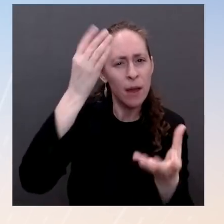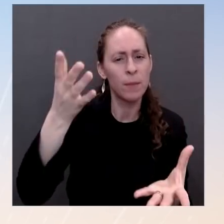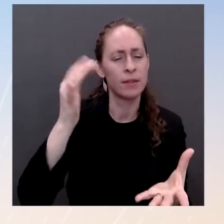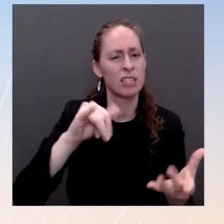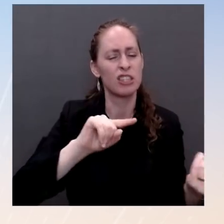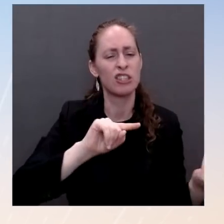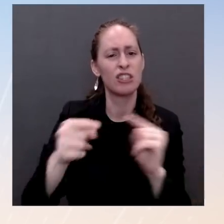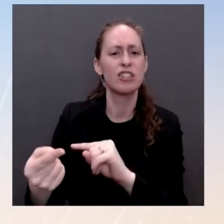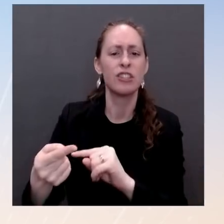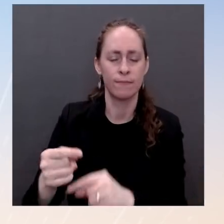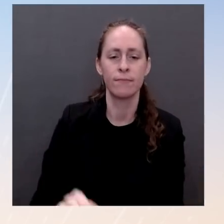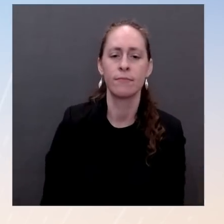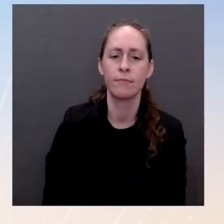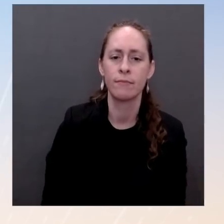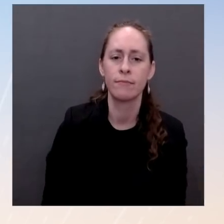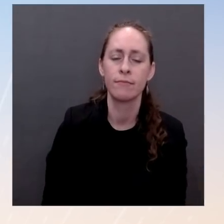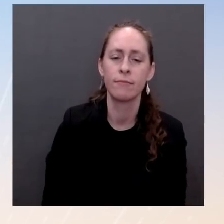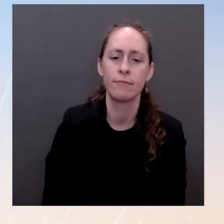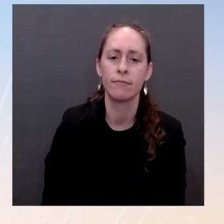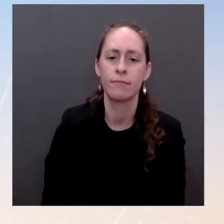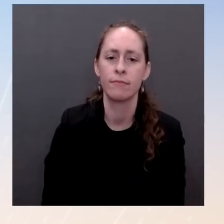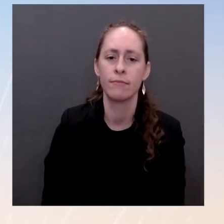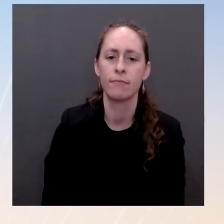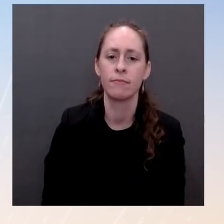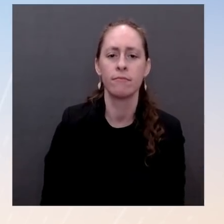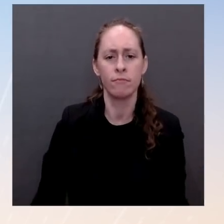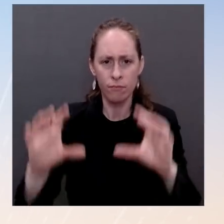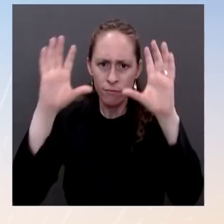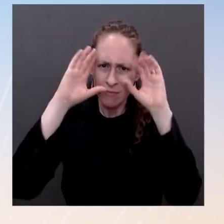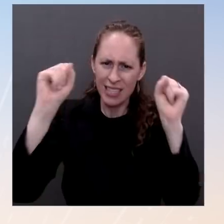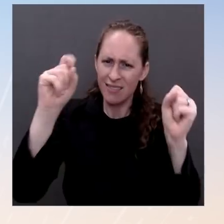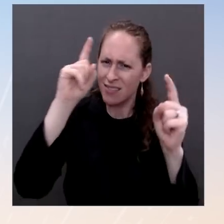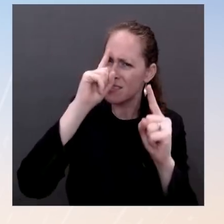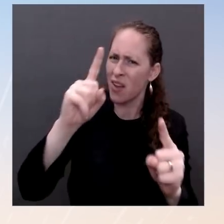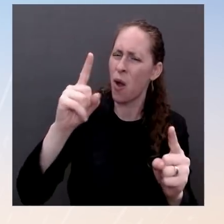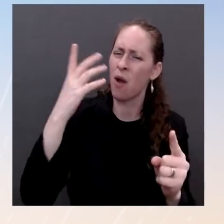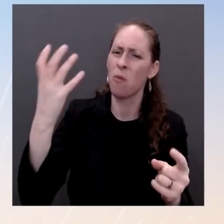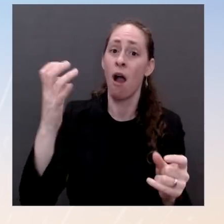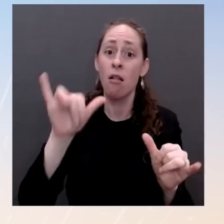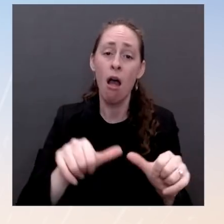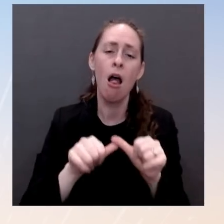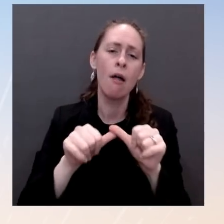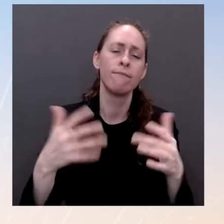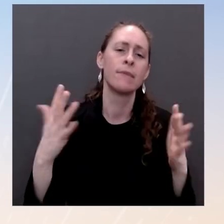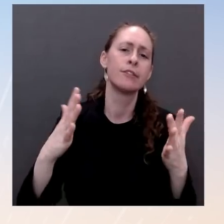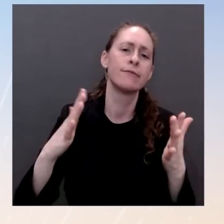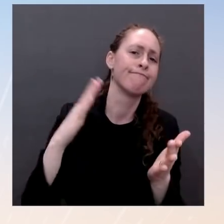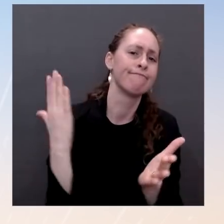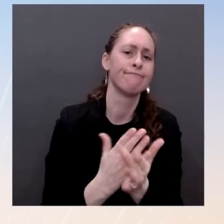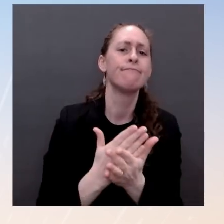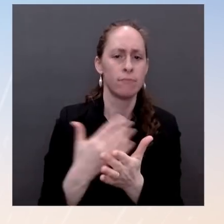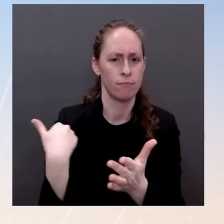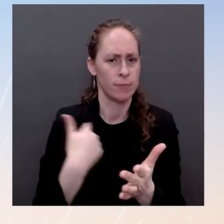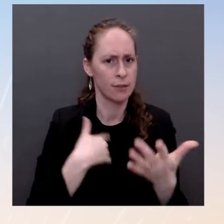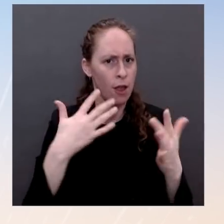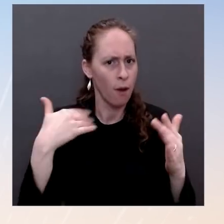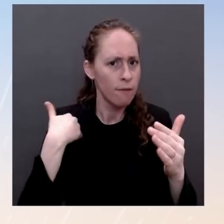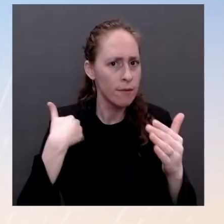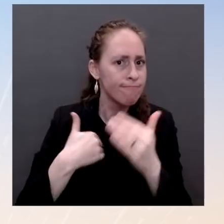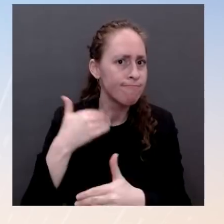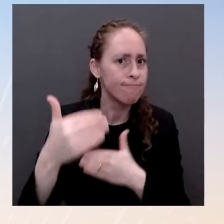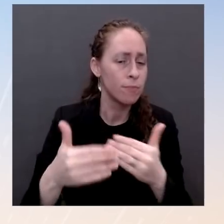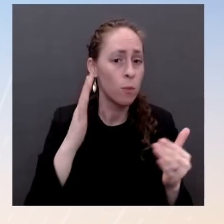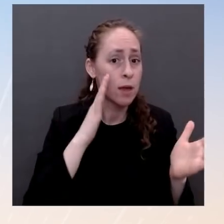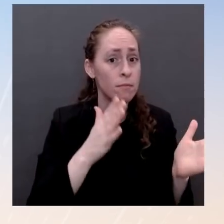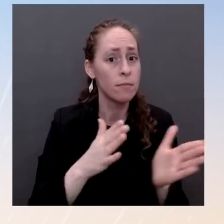take steps. And again, would thank Chloe Kim for her courage. Go ahead, Anna. Ukraine. I just have to keep going because we got to. Just a couple